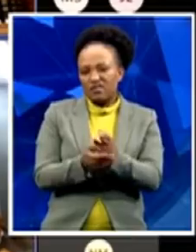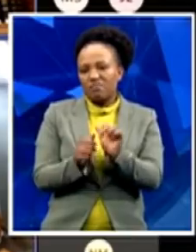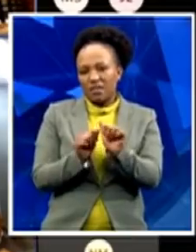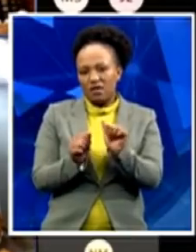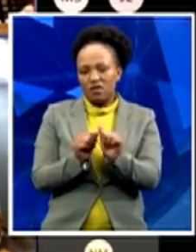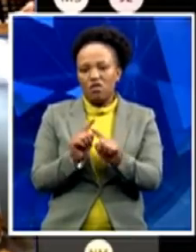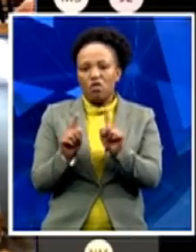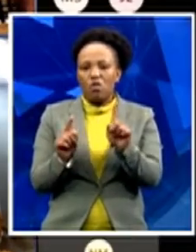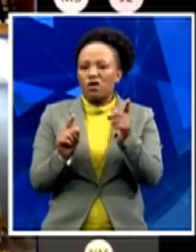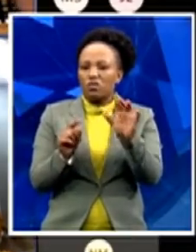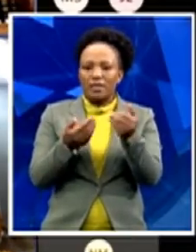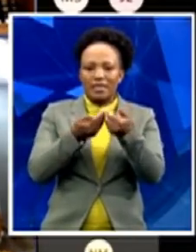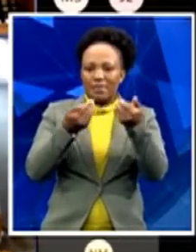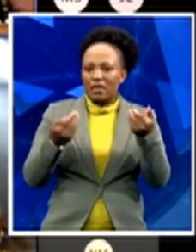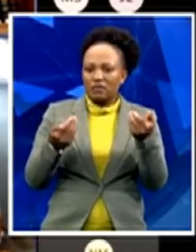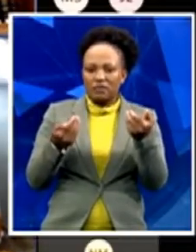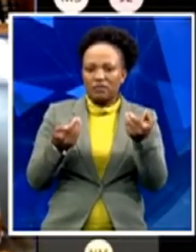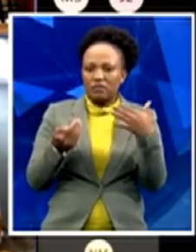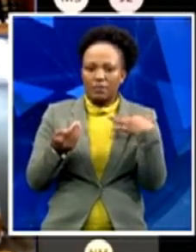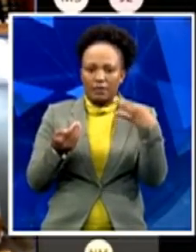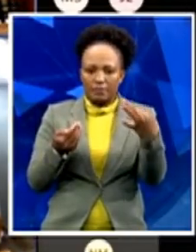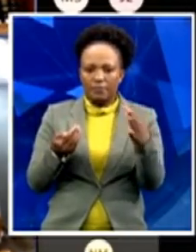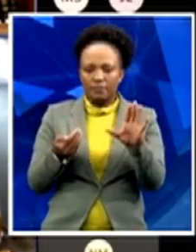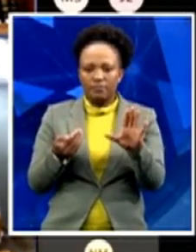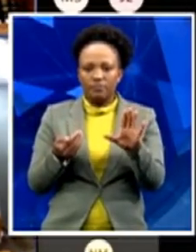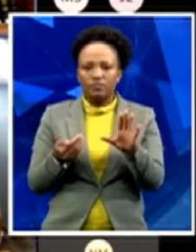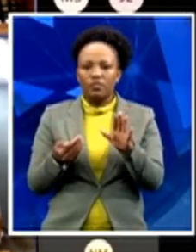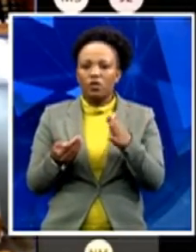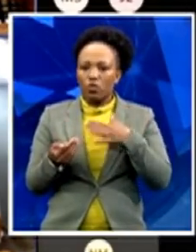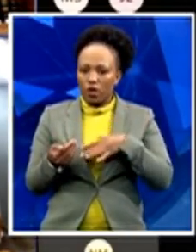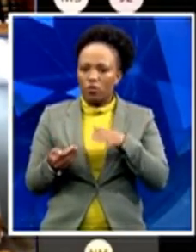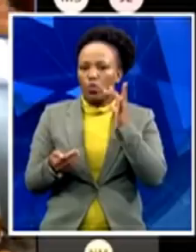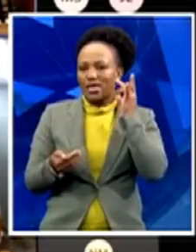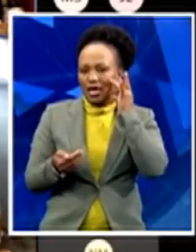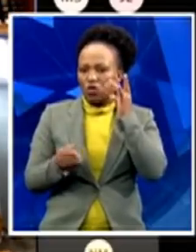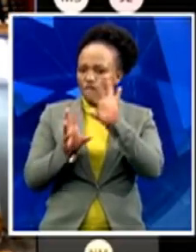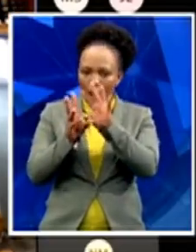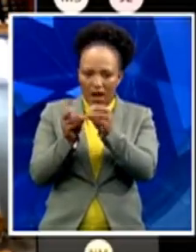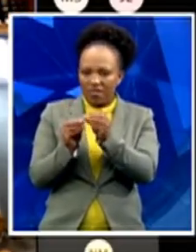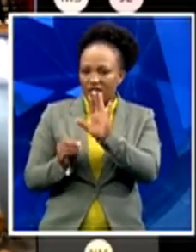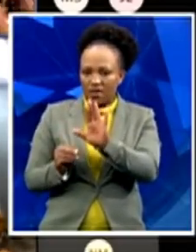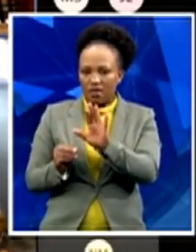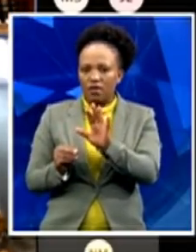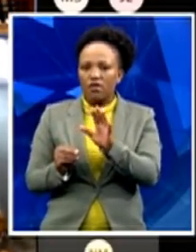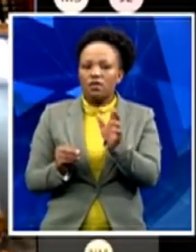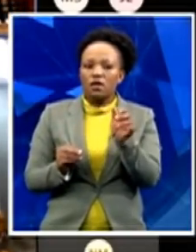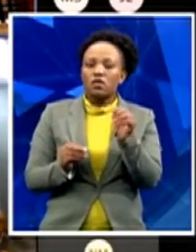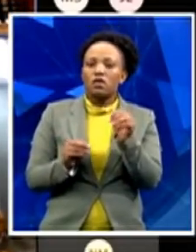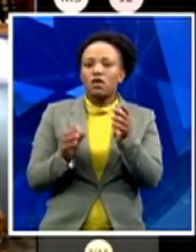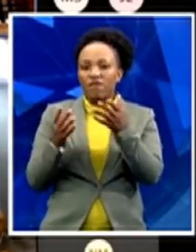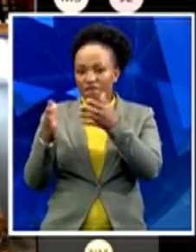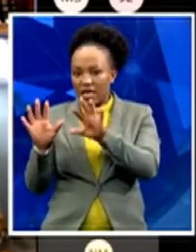applications. But we would hear you on all of it and then hear the respondents on all of it, and we would make those determinations at the end of the